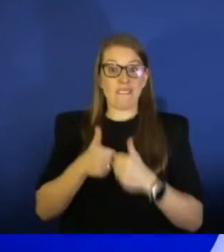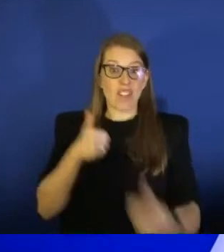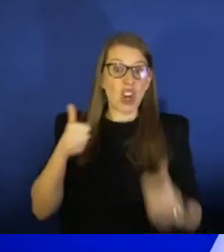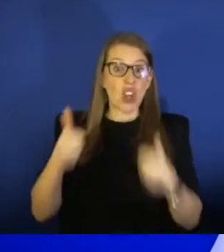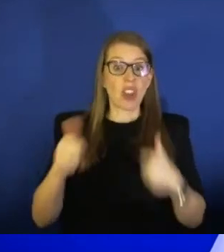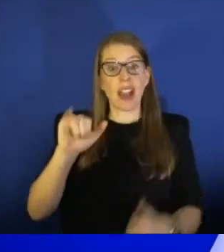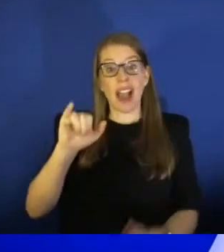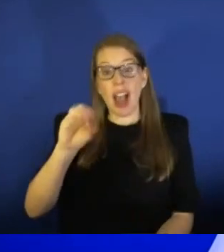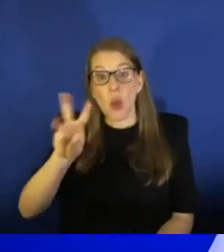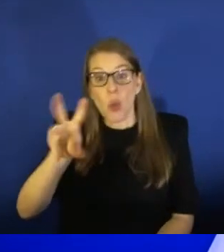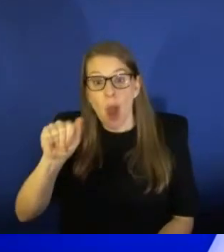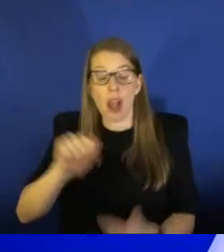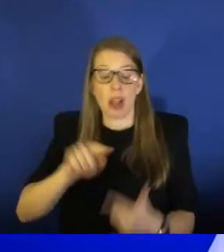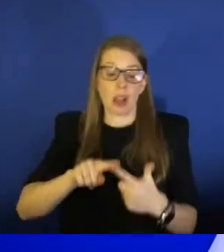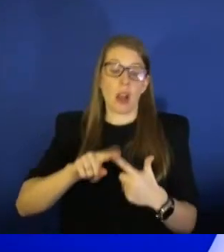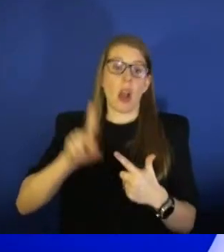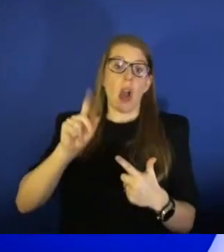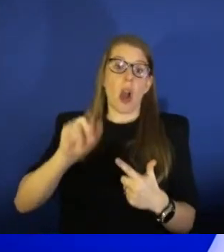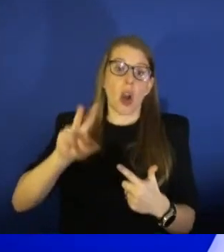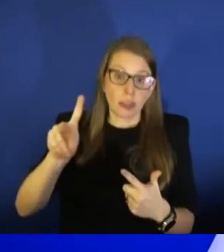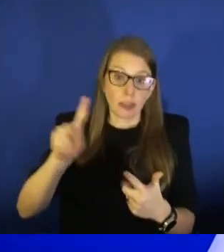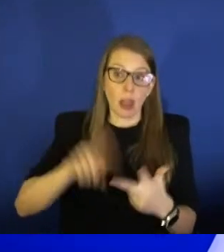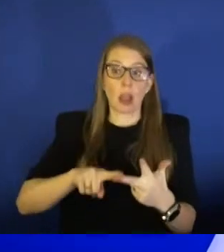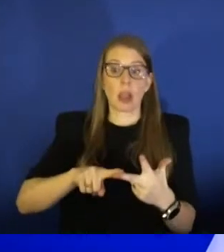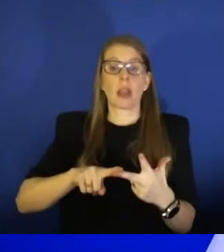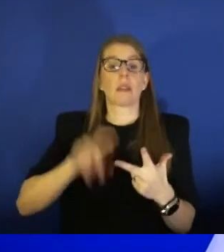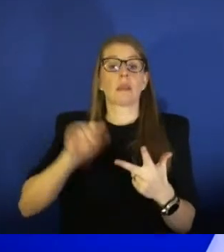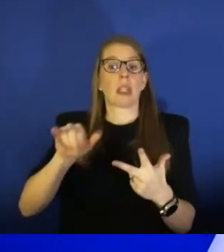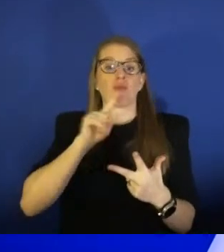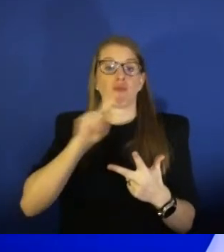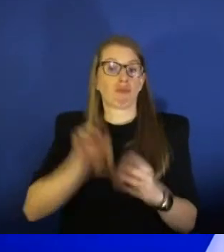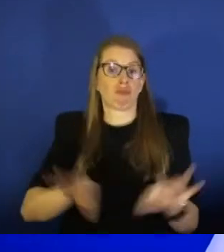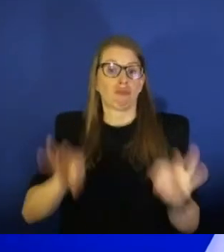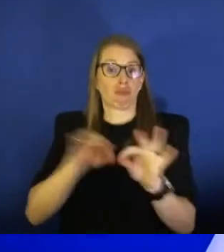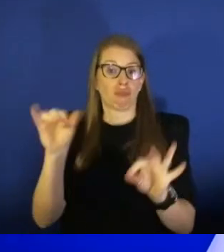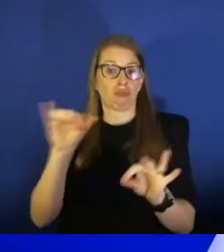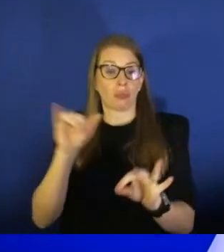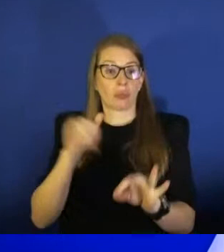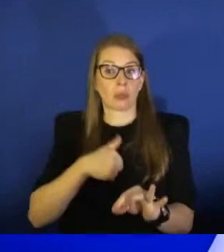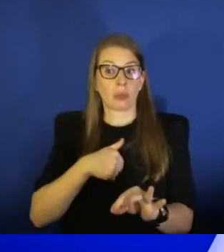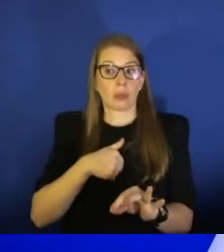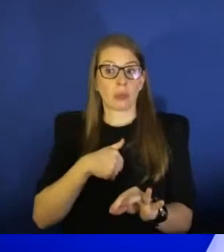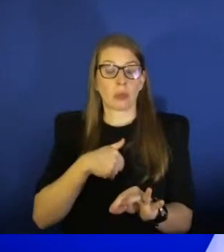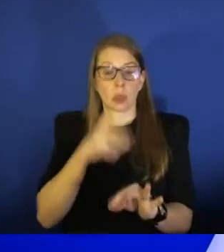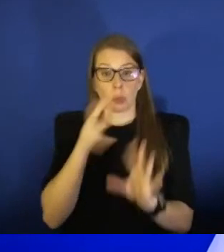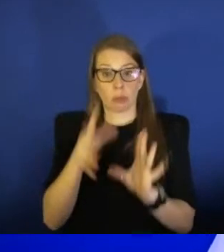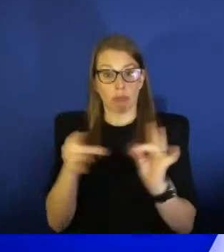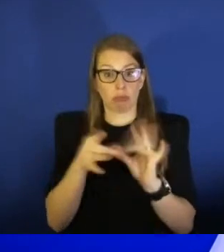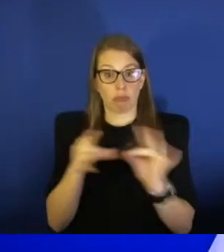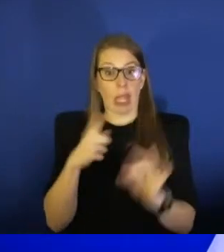and things like that as well. So that's a really important thing. And, you know, I would just say in terms of legislation,